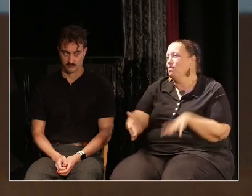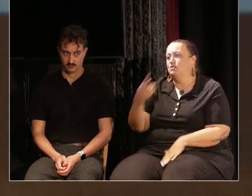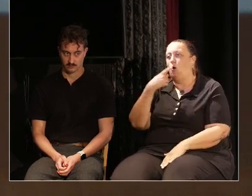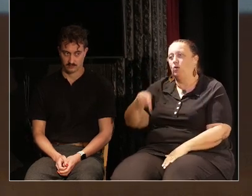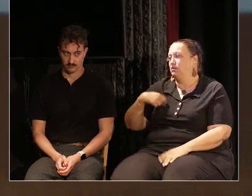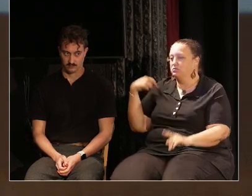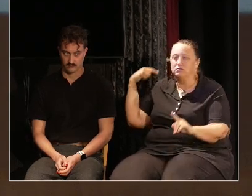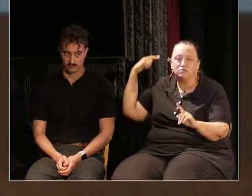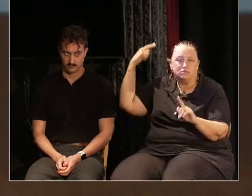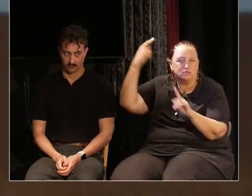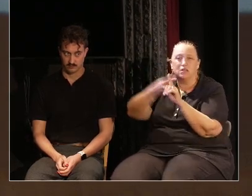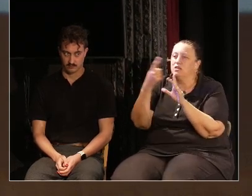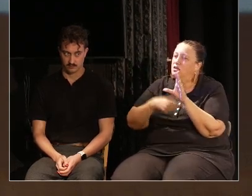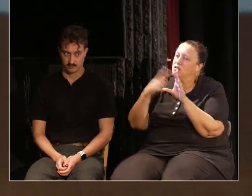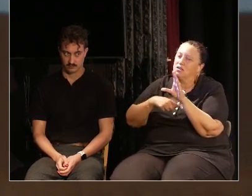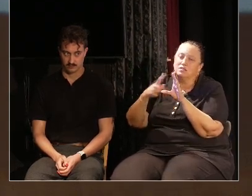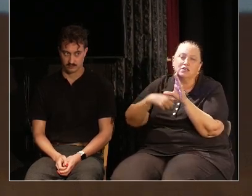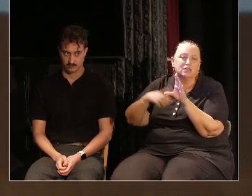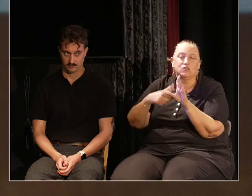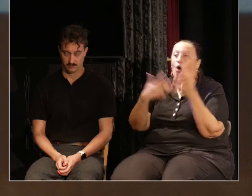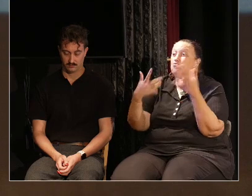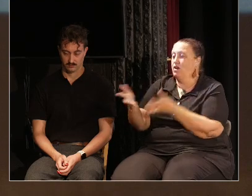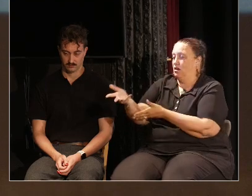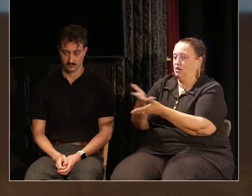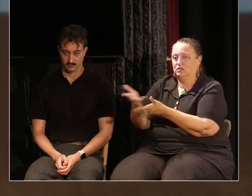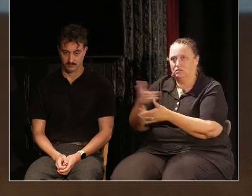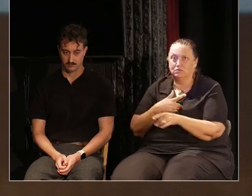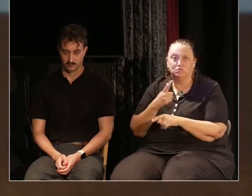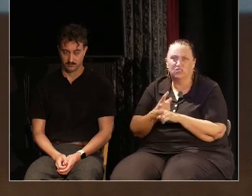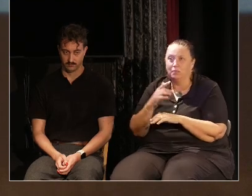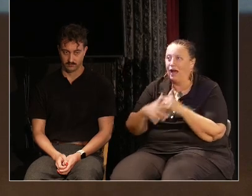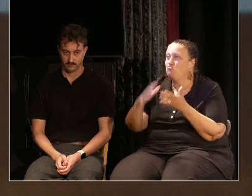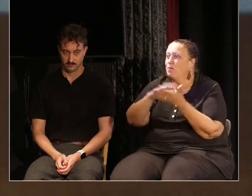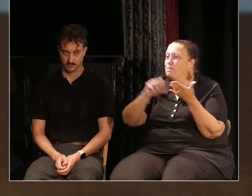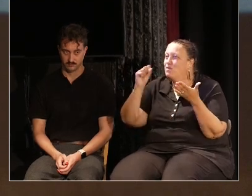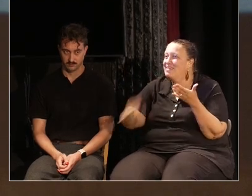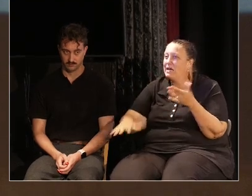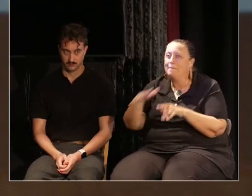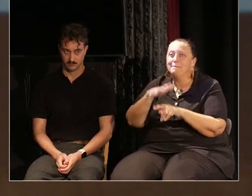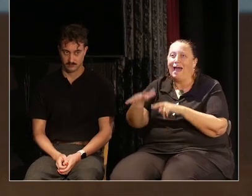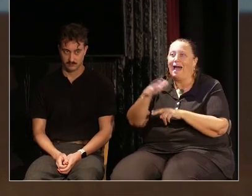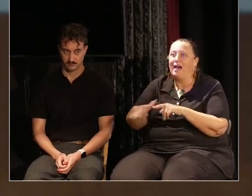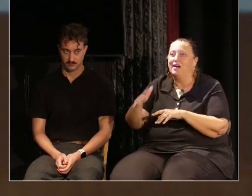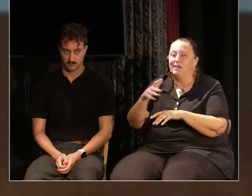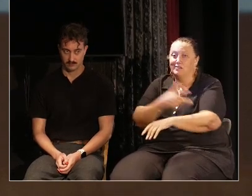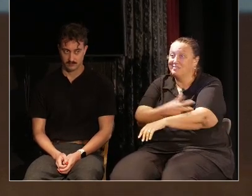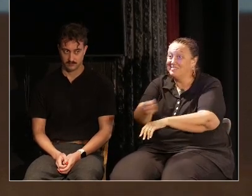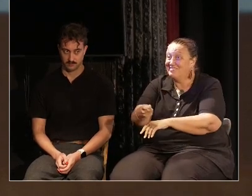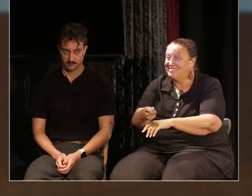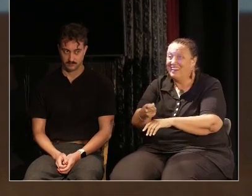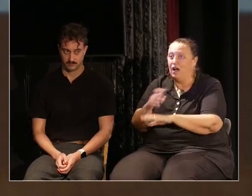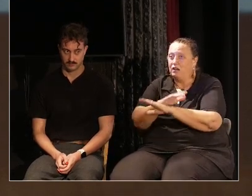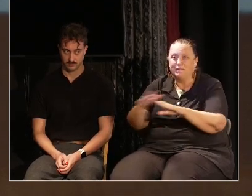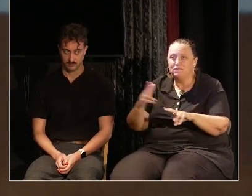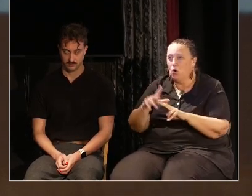for many years now. And we're talking like removing the gay blood ban, expanding IVF to cover